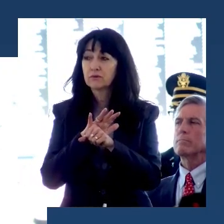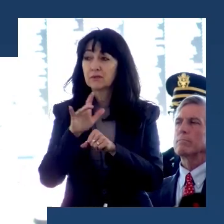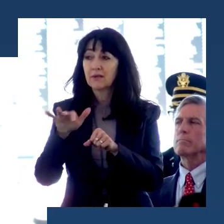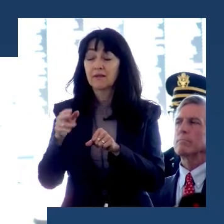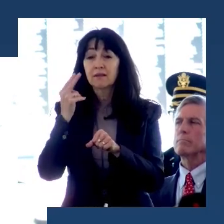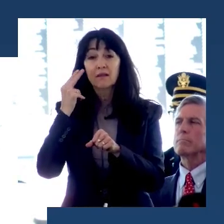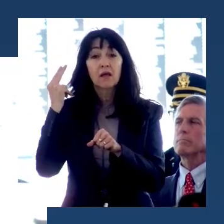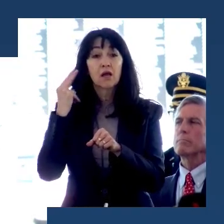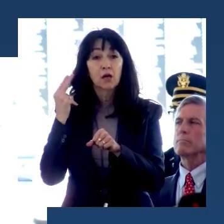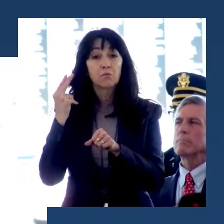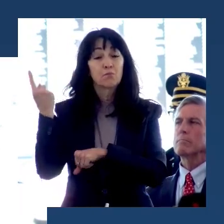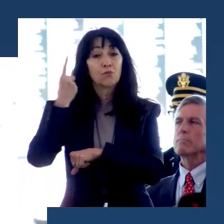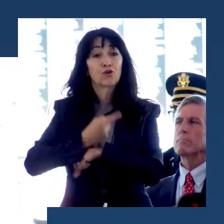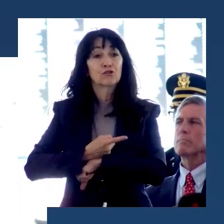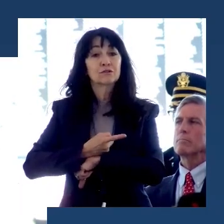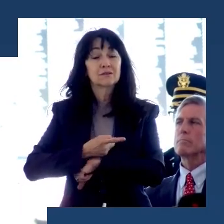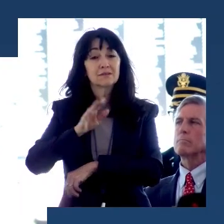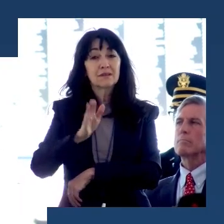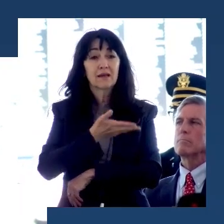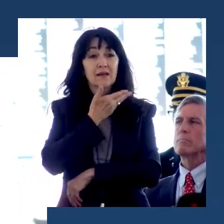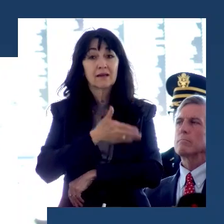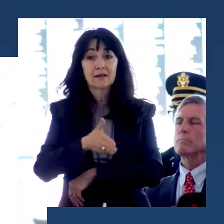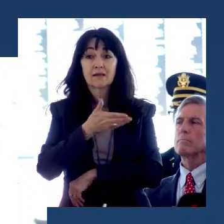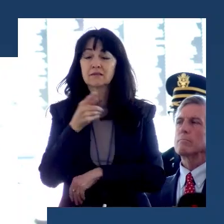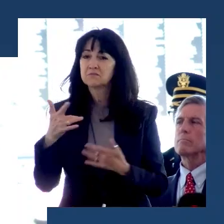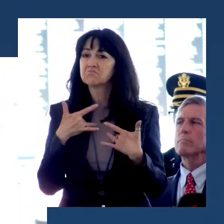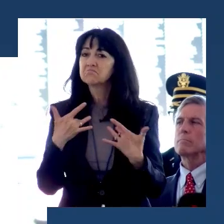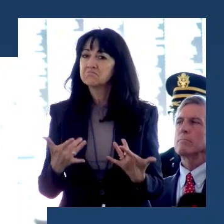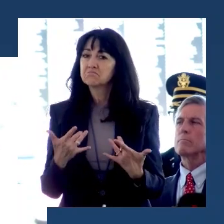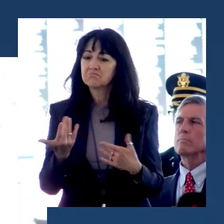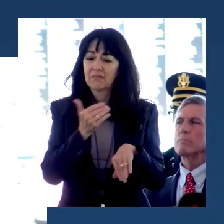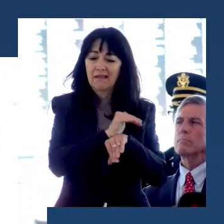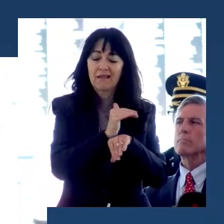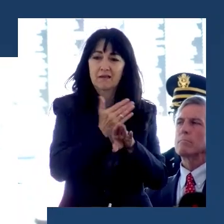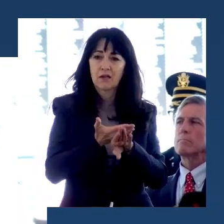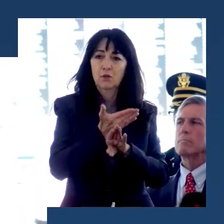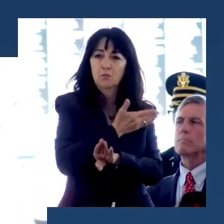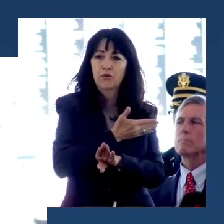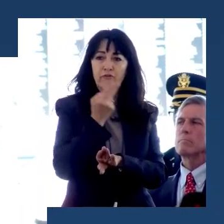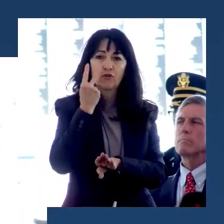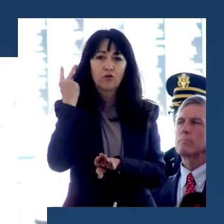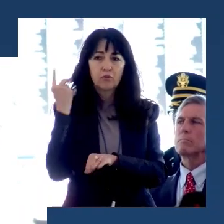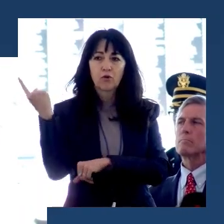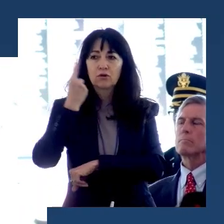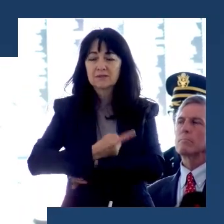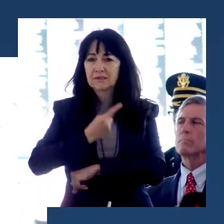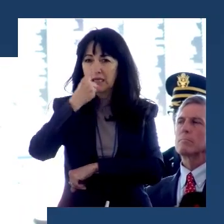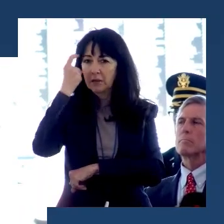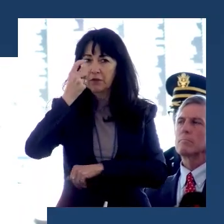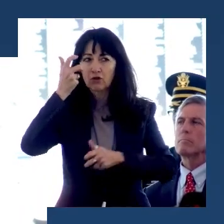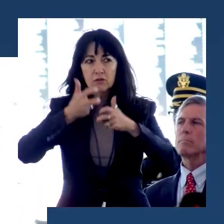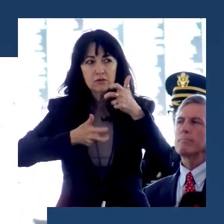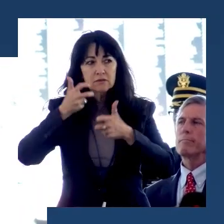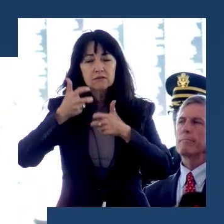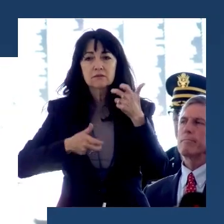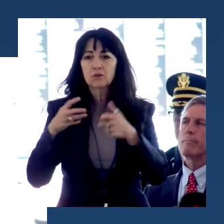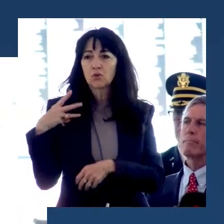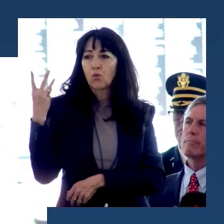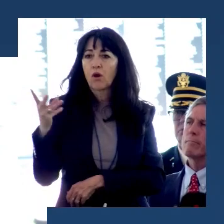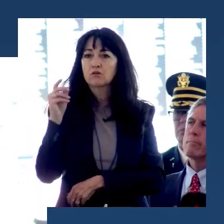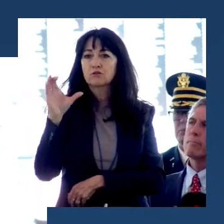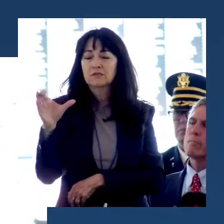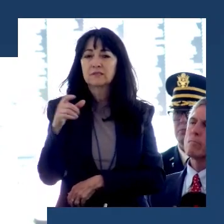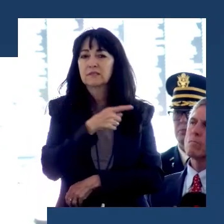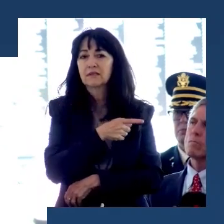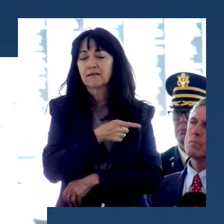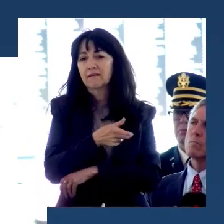Memorial Day concert, which is aired the night before Memorial Day, because of all of the issues in Washington, D.C., they